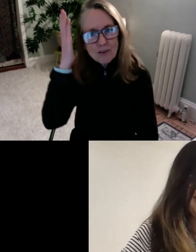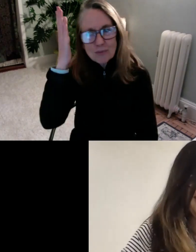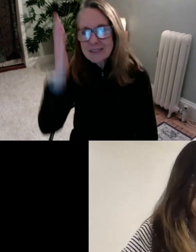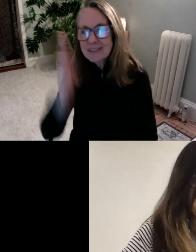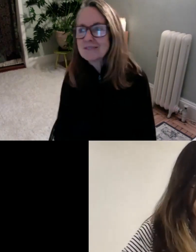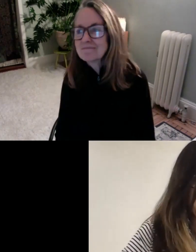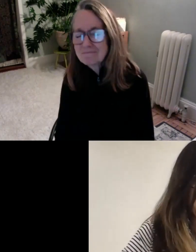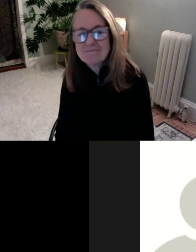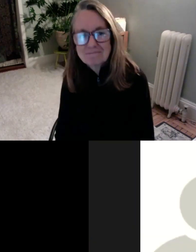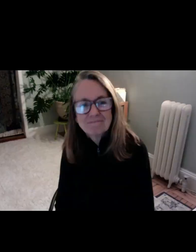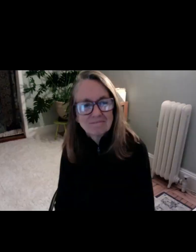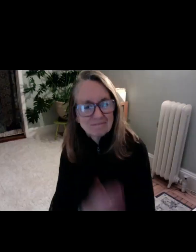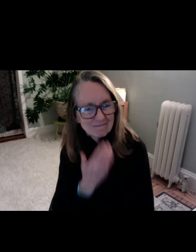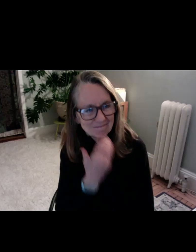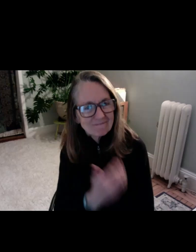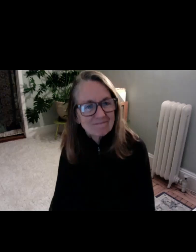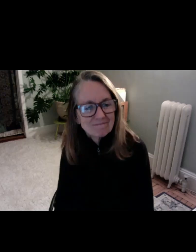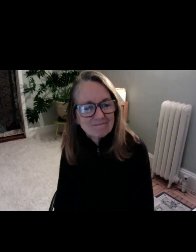course.